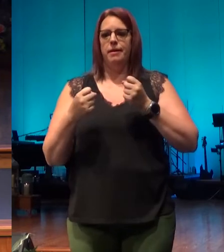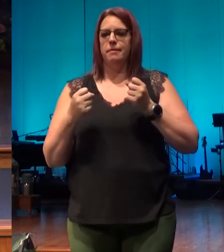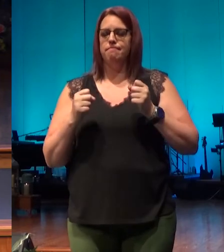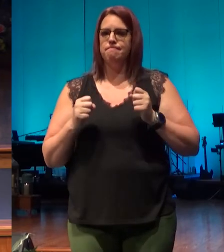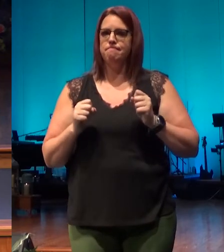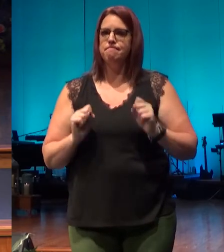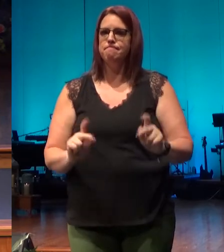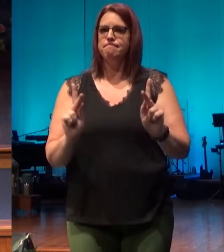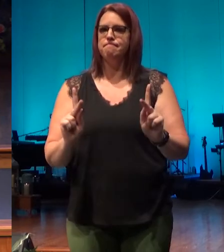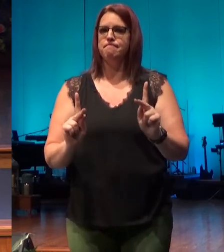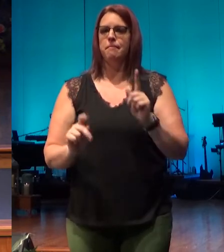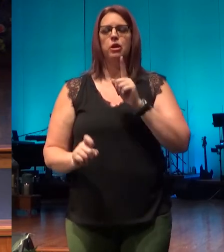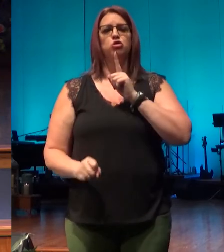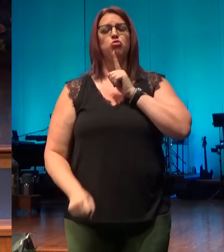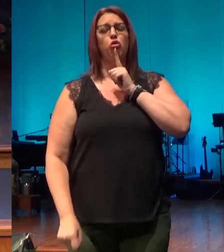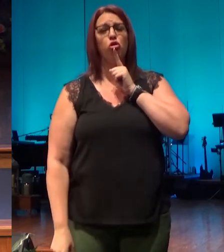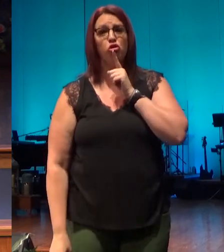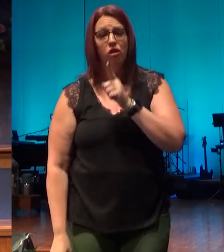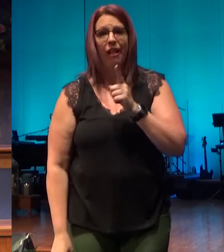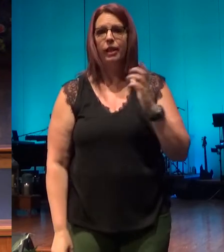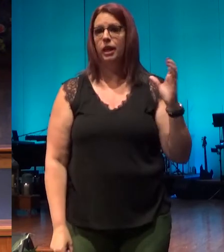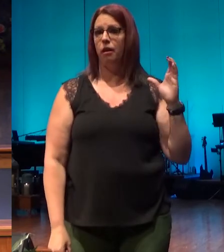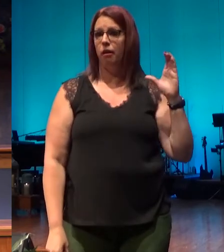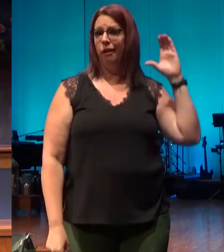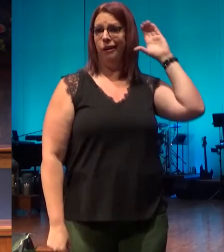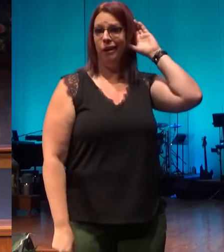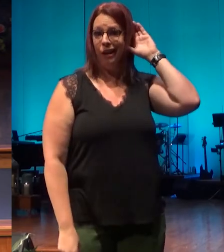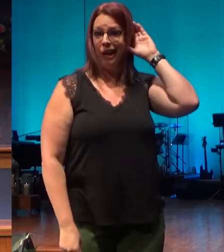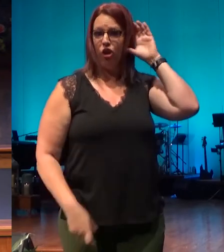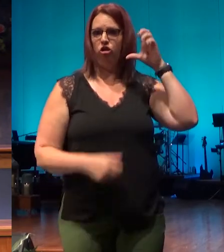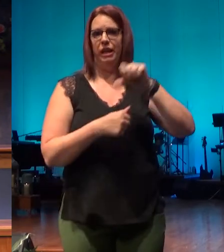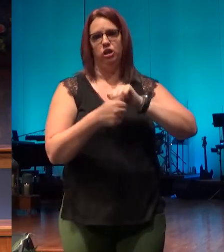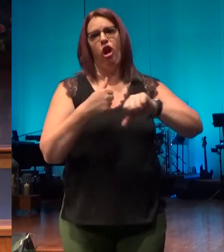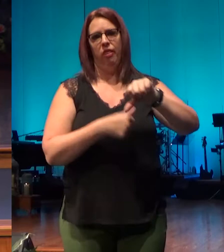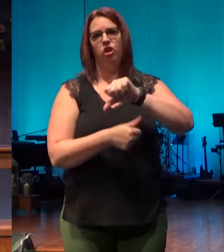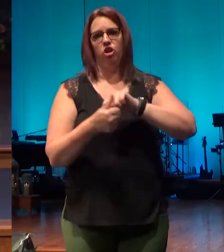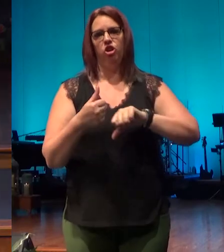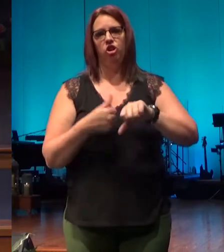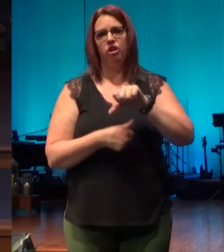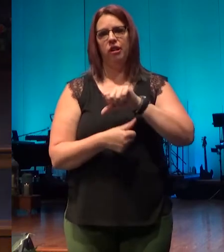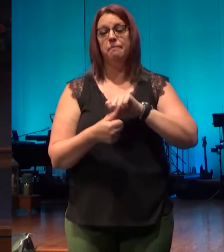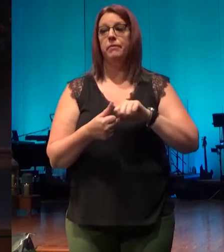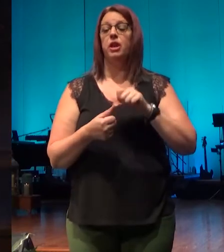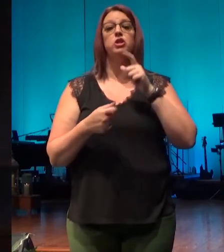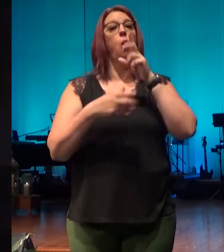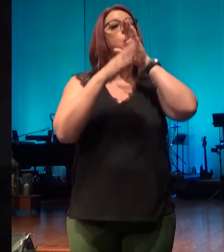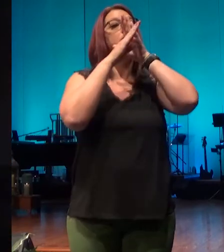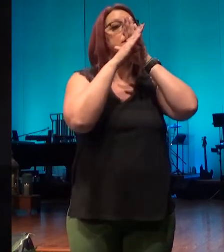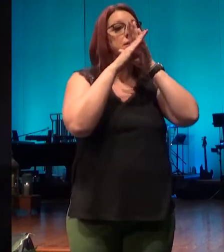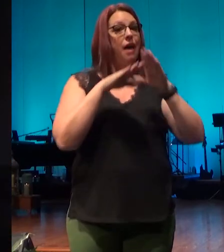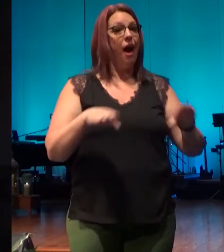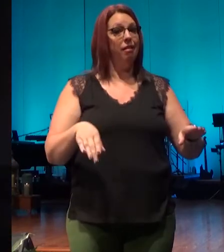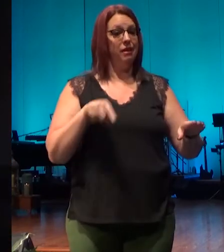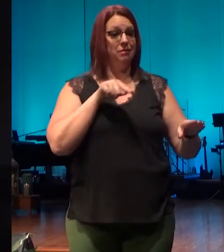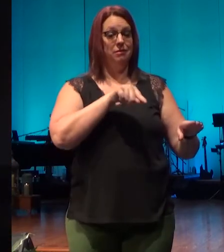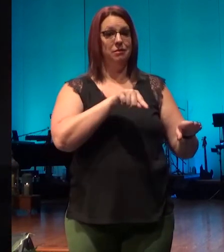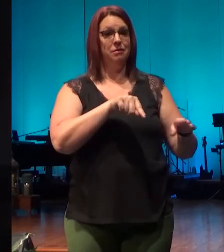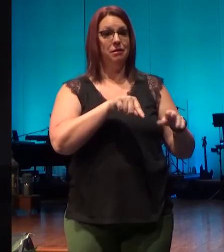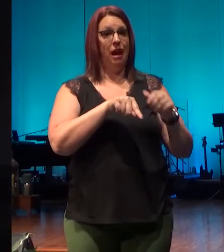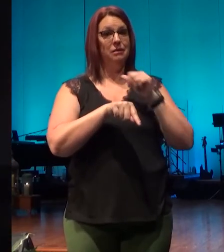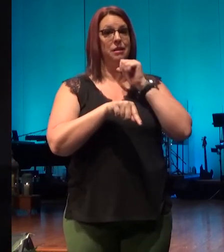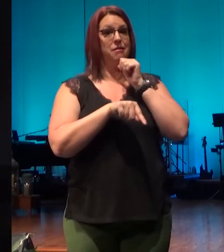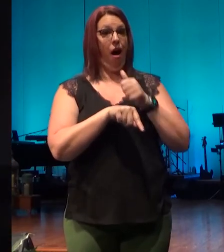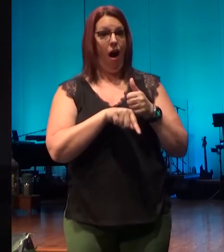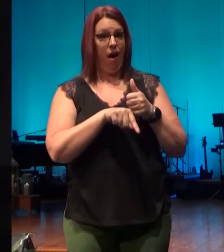really listen and hear one another. What silence is not is the part of